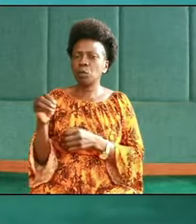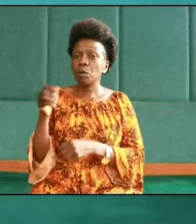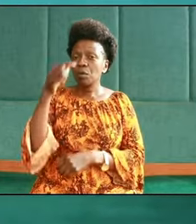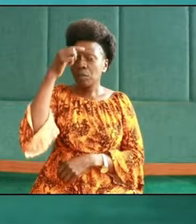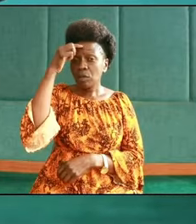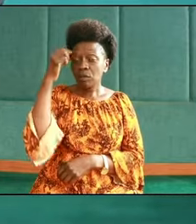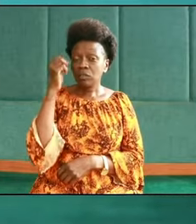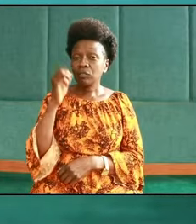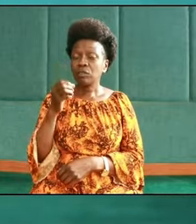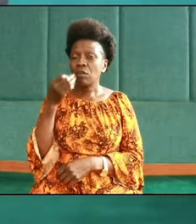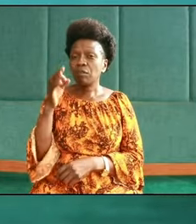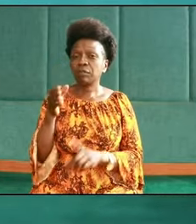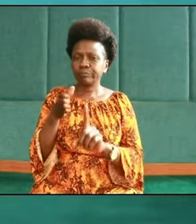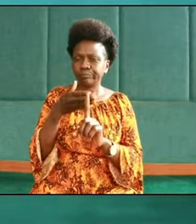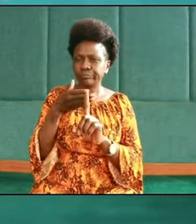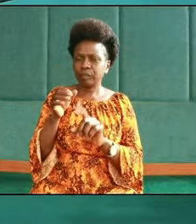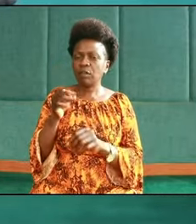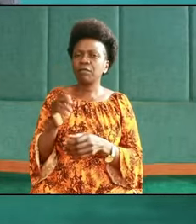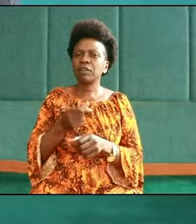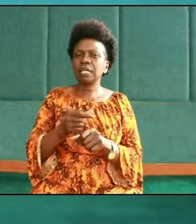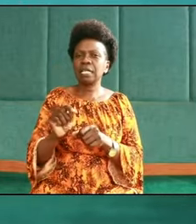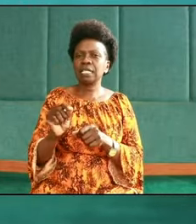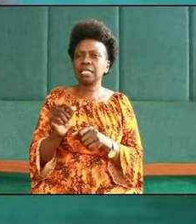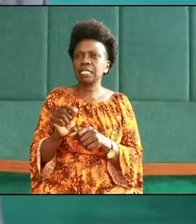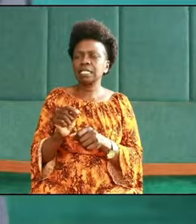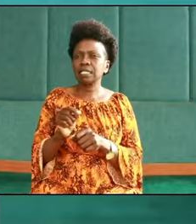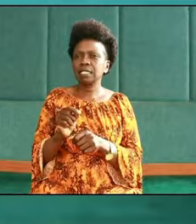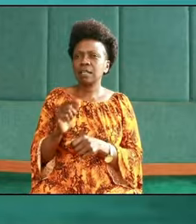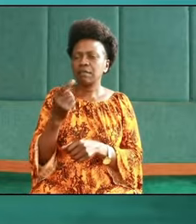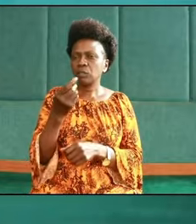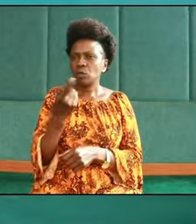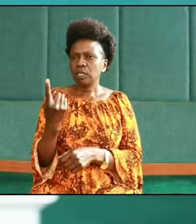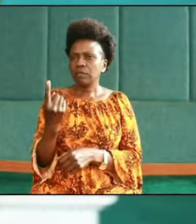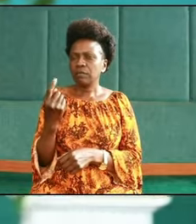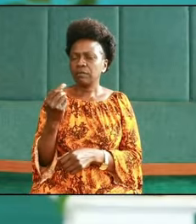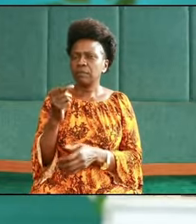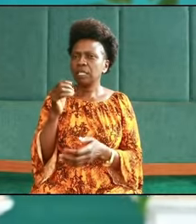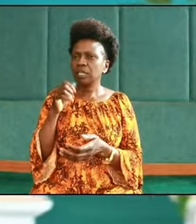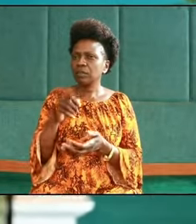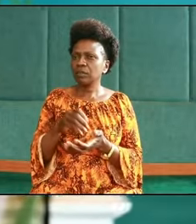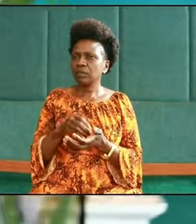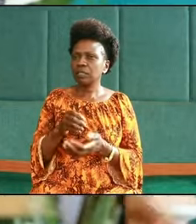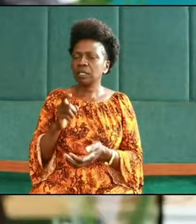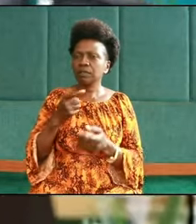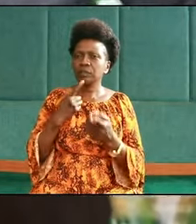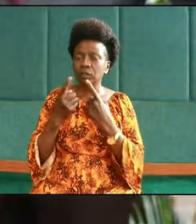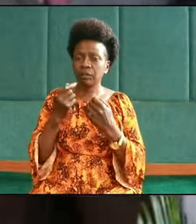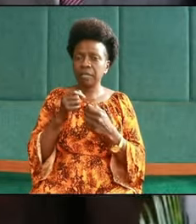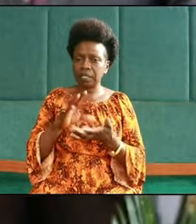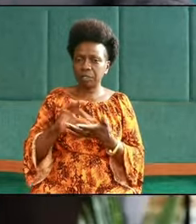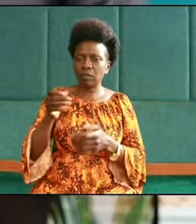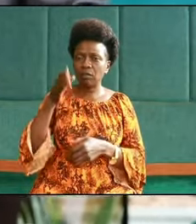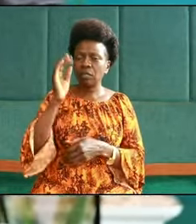of the pursuit of grace, the pursuance by the conviction, the Spirit of God.